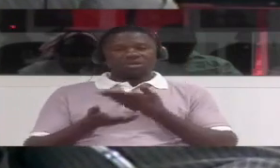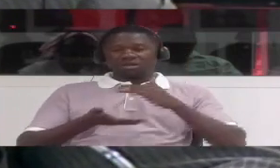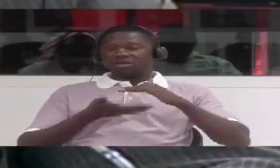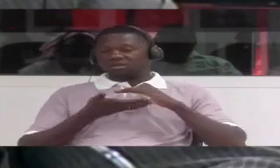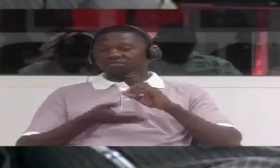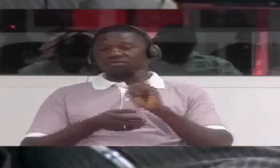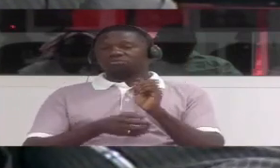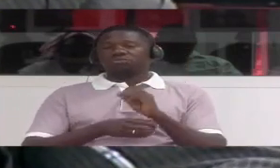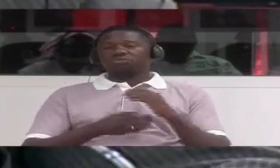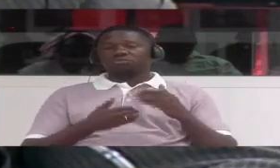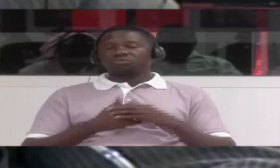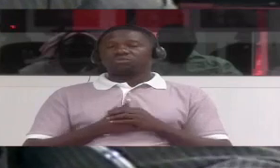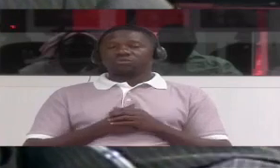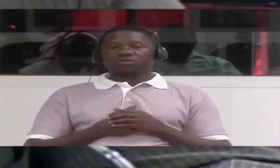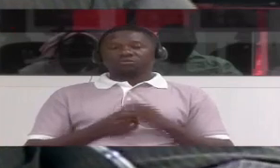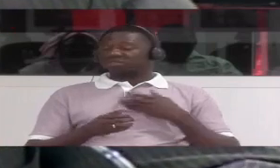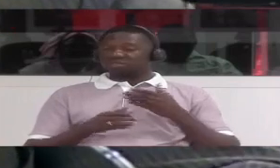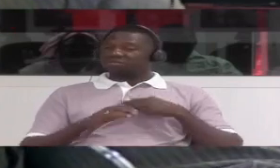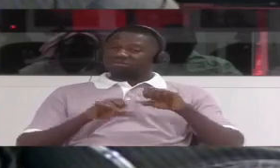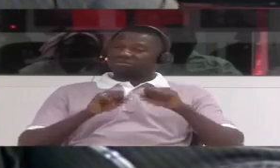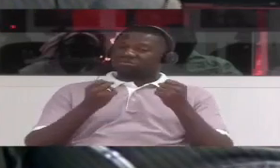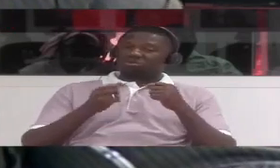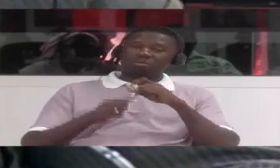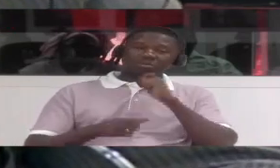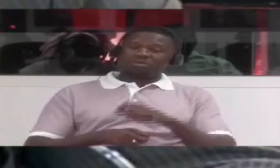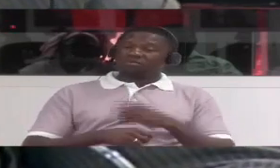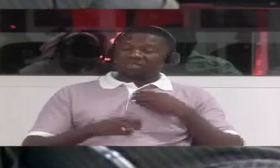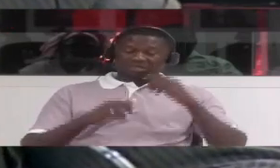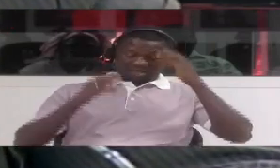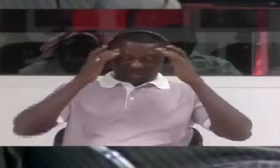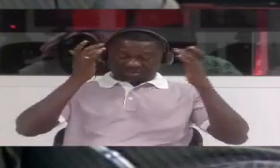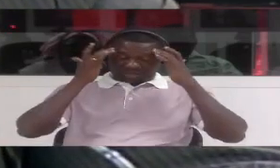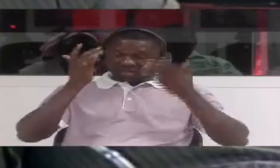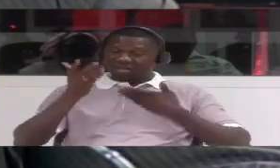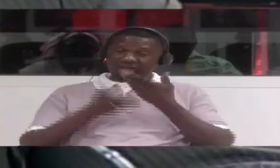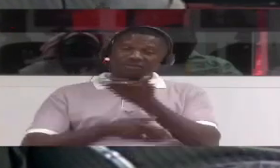I haven't recovered. I'm still a broken man from that experience.